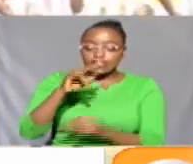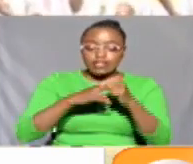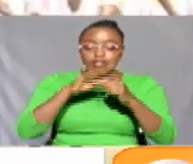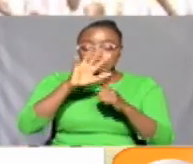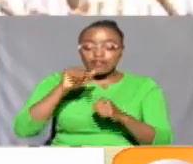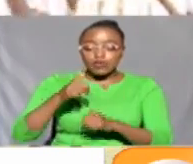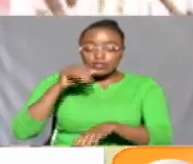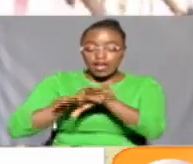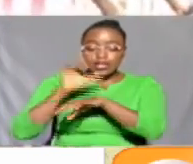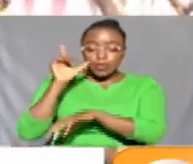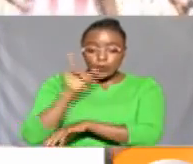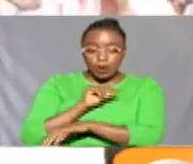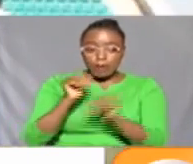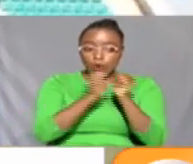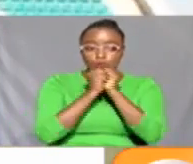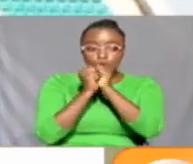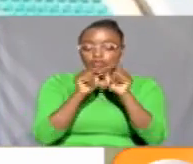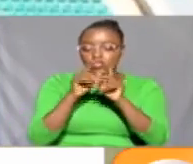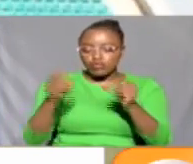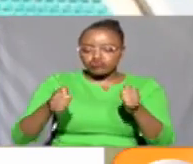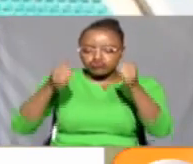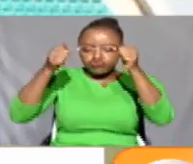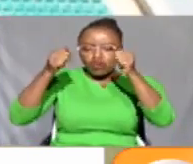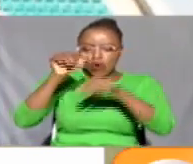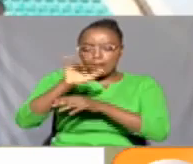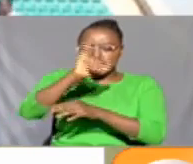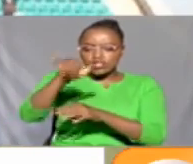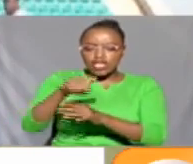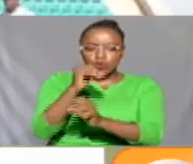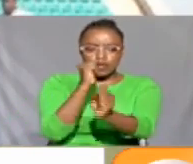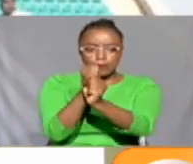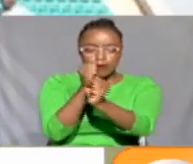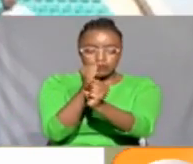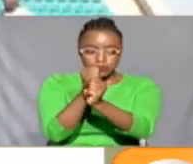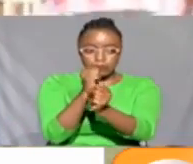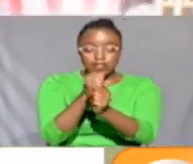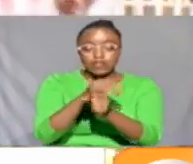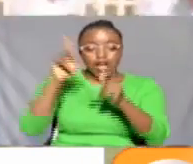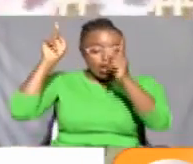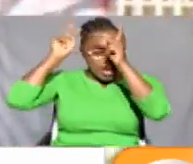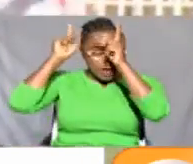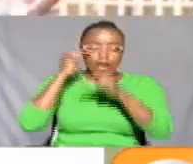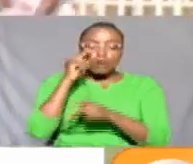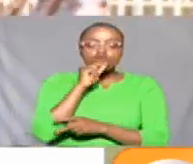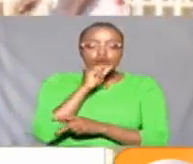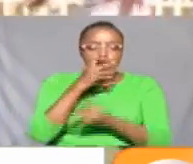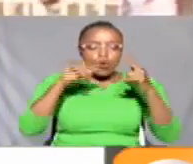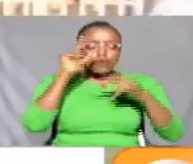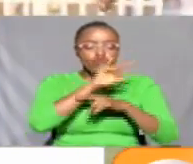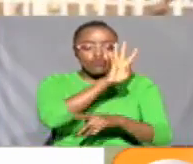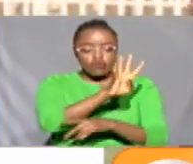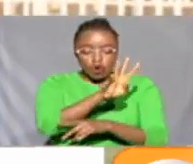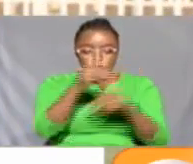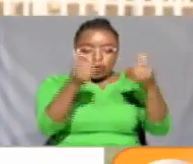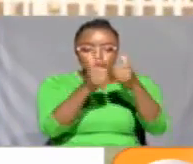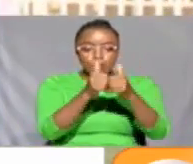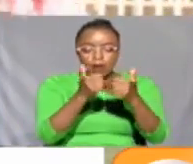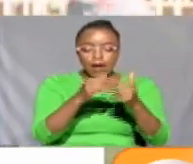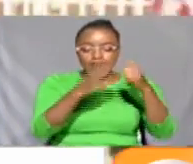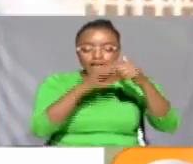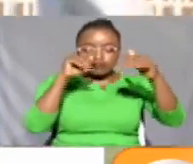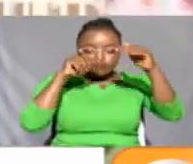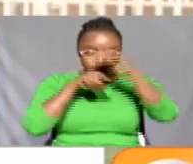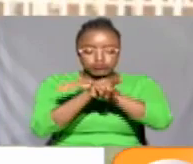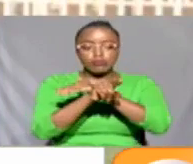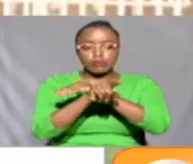Kenya shillings alongside a personalized trophy for his January performance. Meanwhile, Kakamega Homeboyz won all four matches in January, scoring 9 goals in